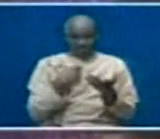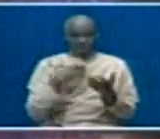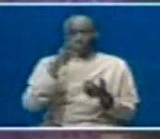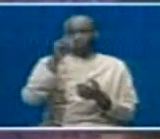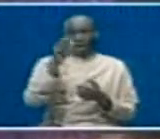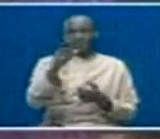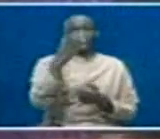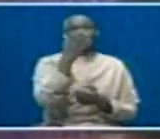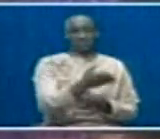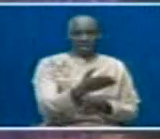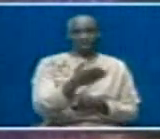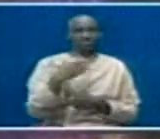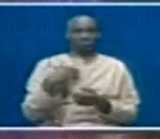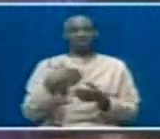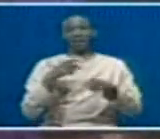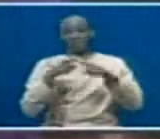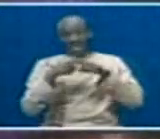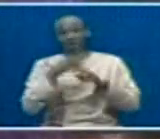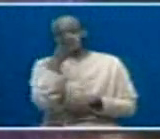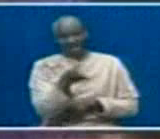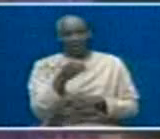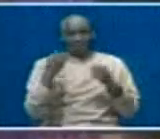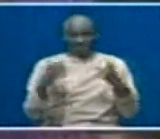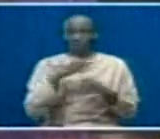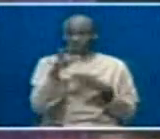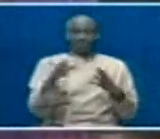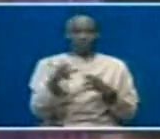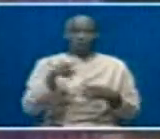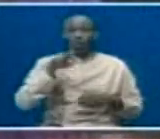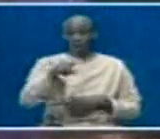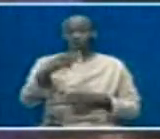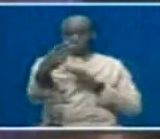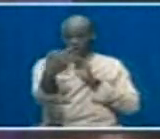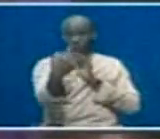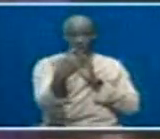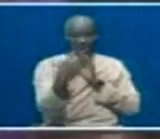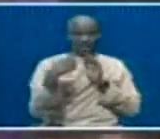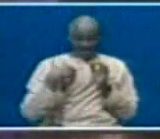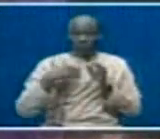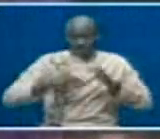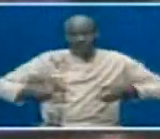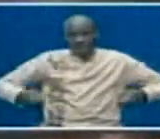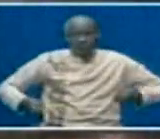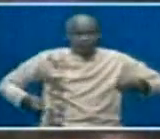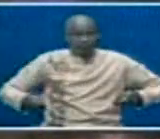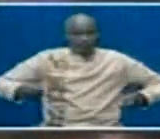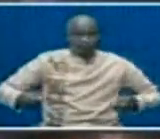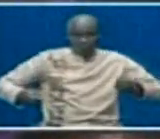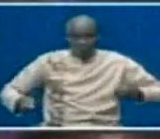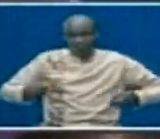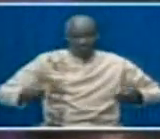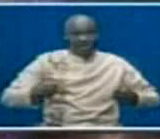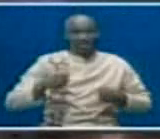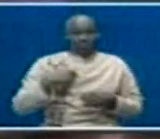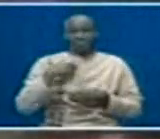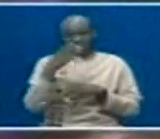Mohammed Panya was there, and they were walking towards me. I was walking with my bags, going to the address